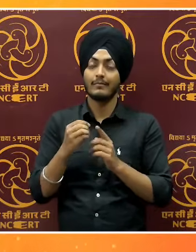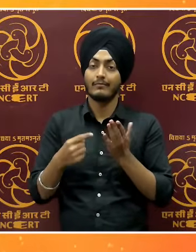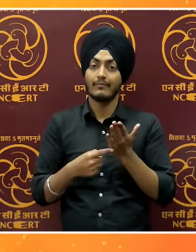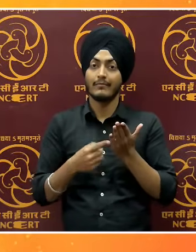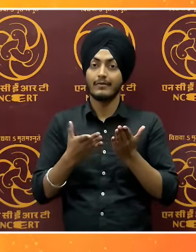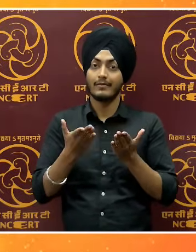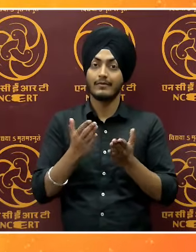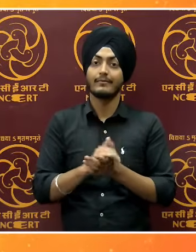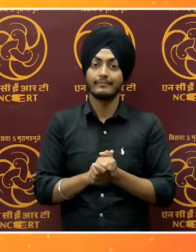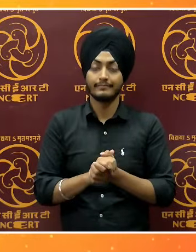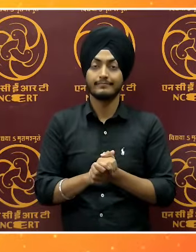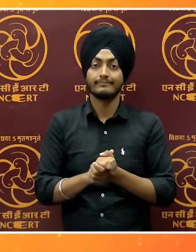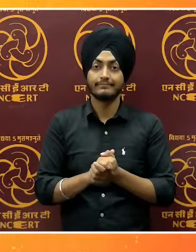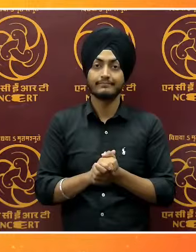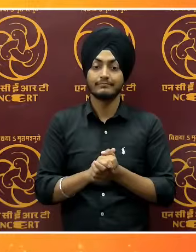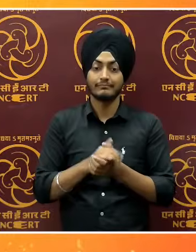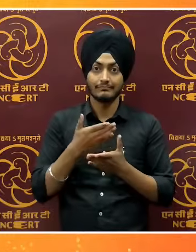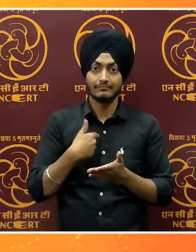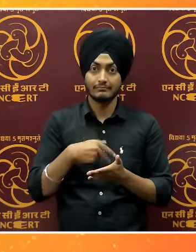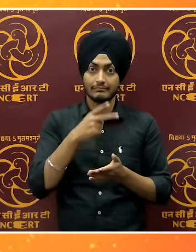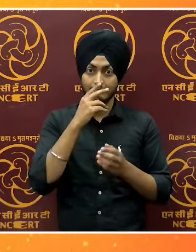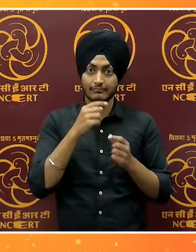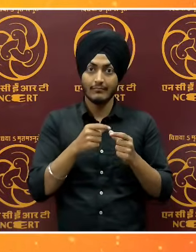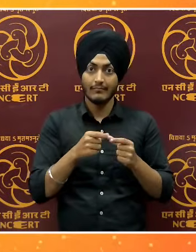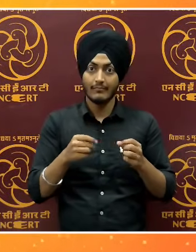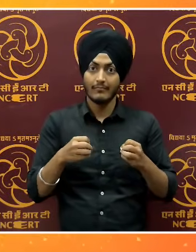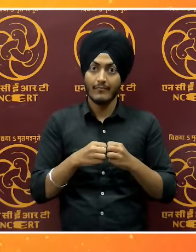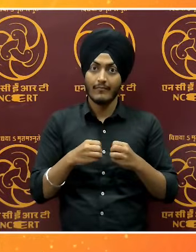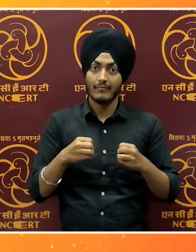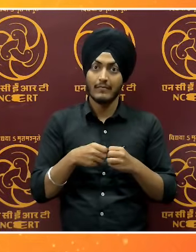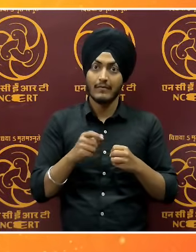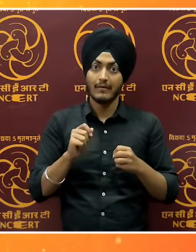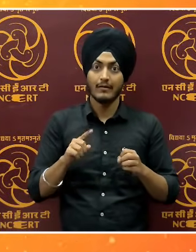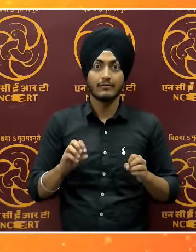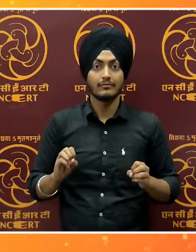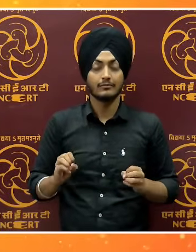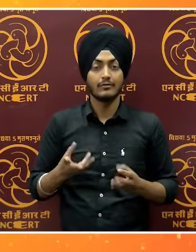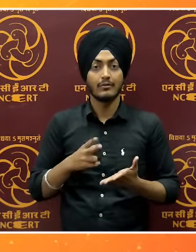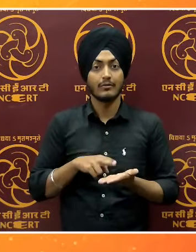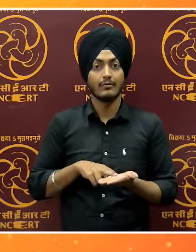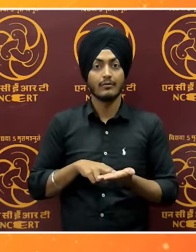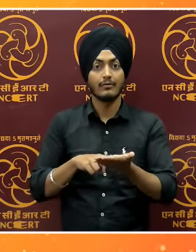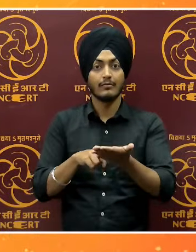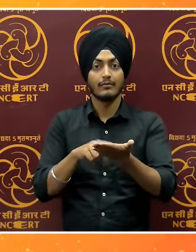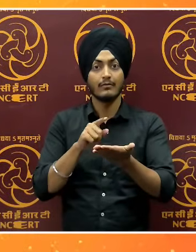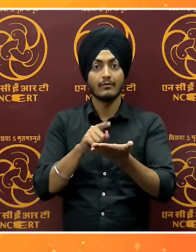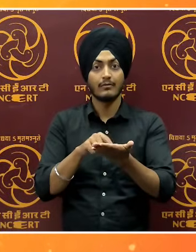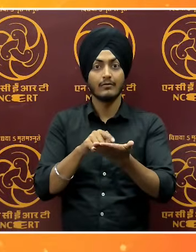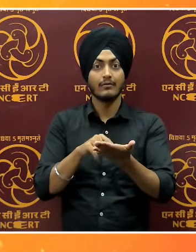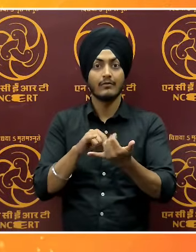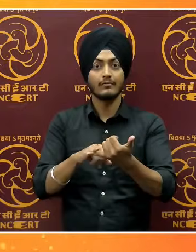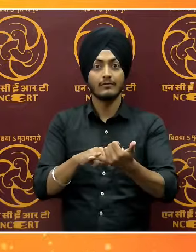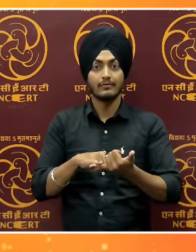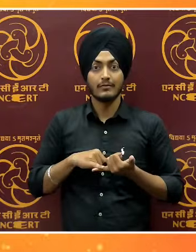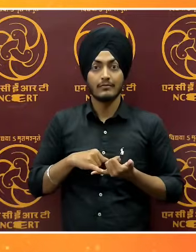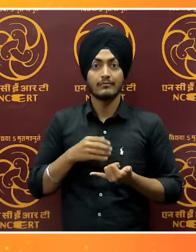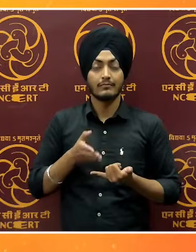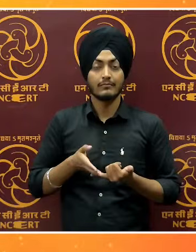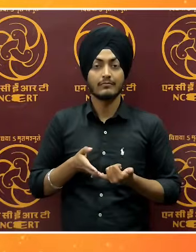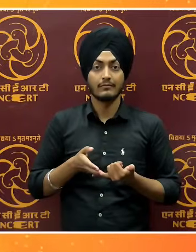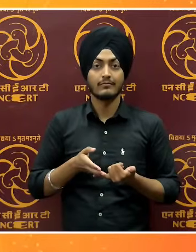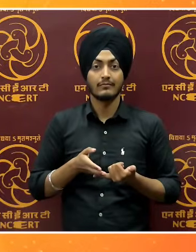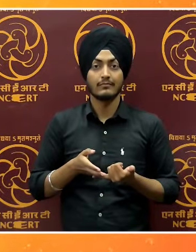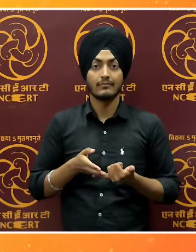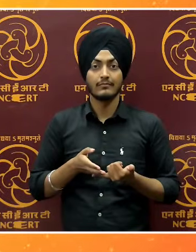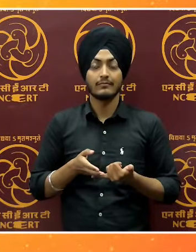previous slides. Here the magnetic line starts from north pole and it ends at south pole. Now